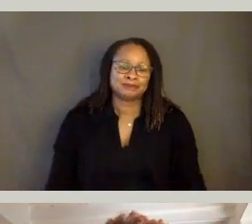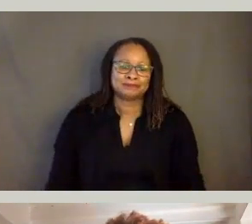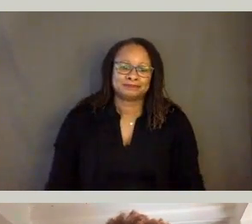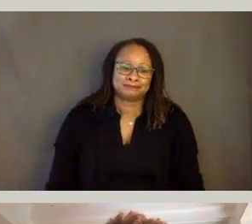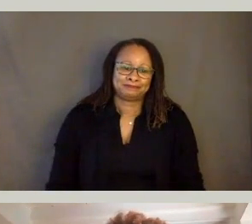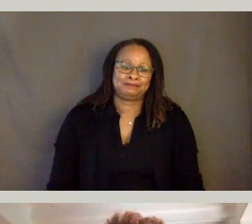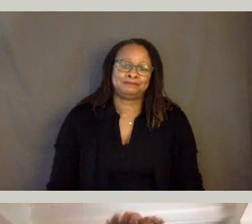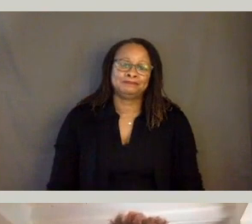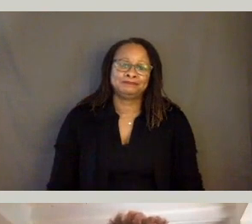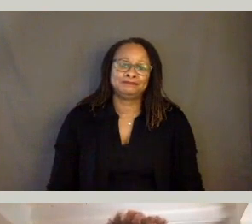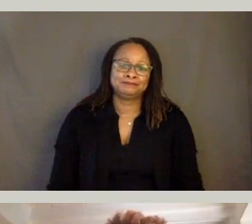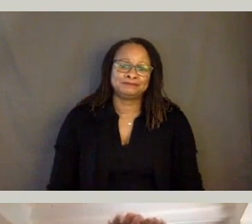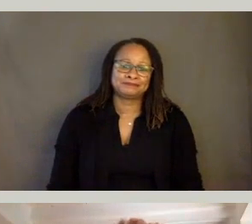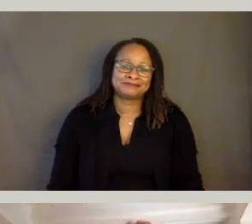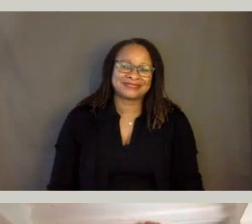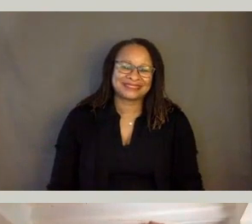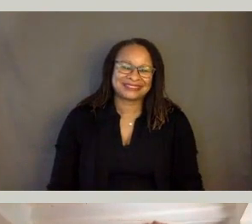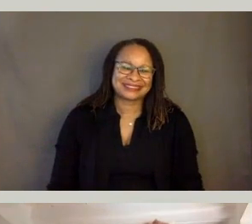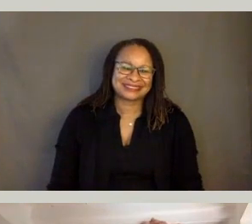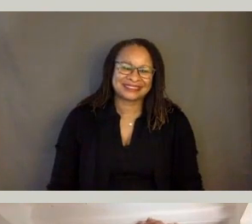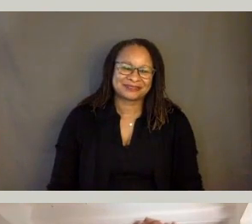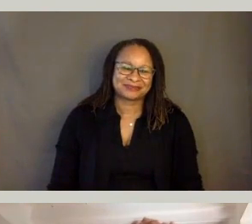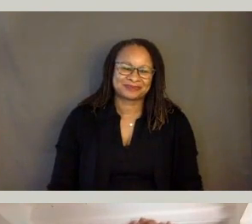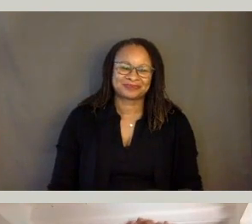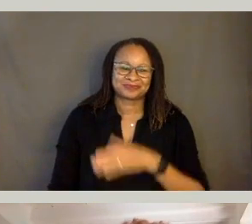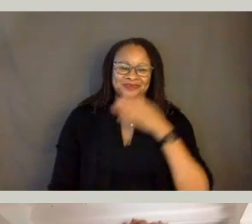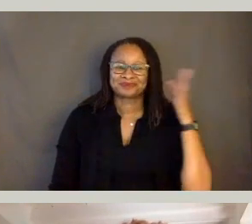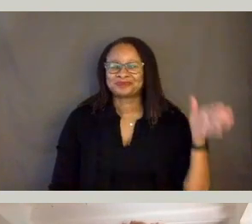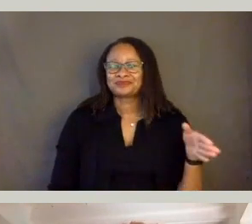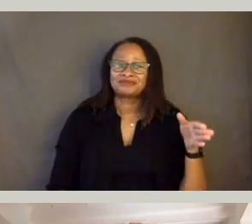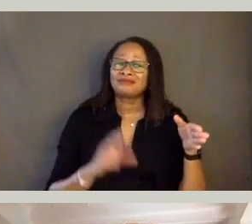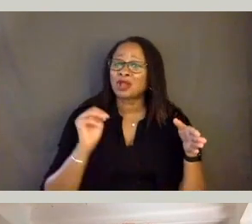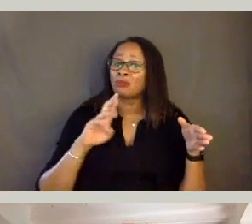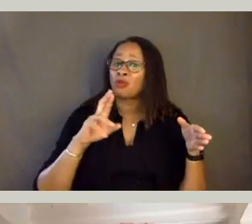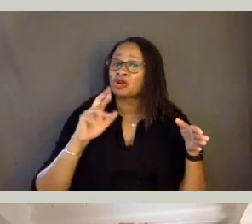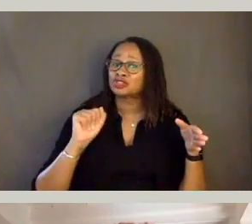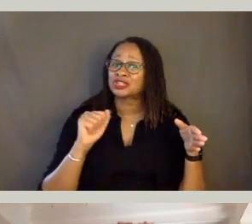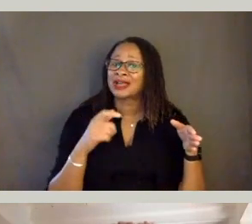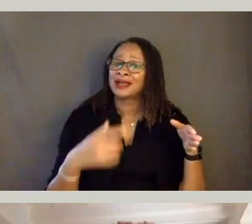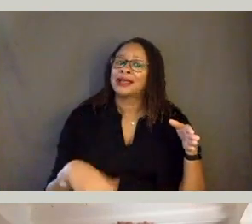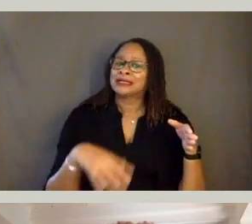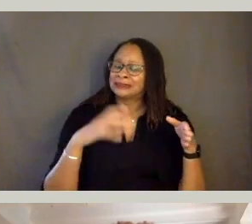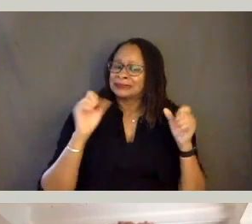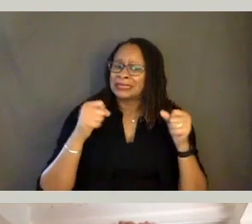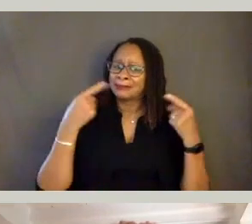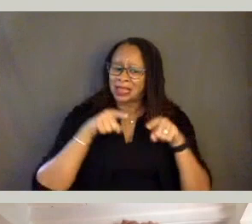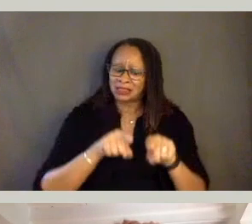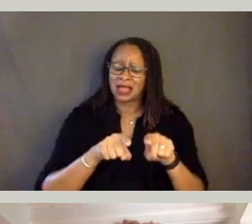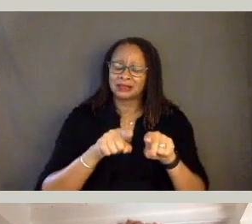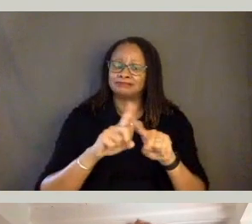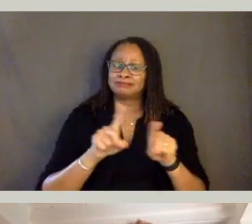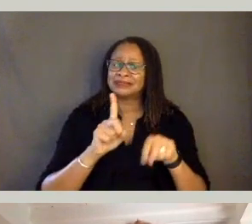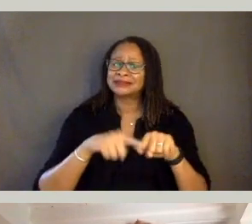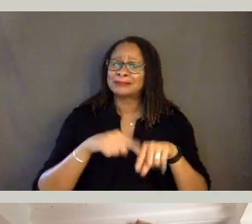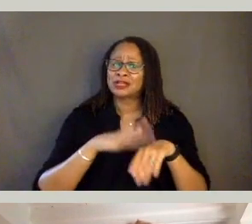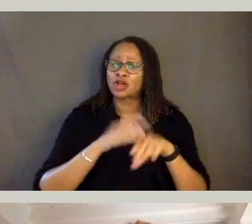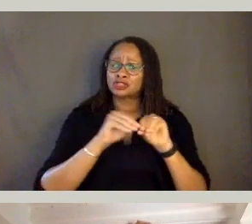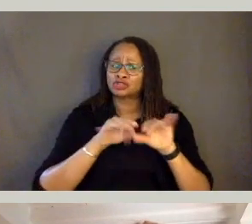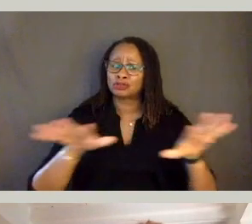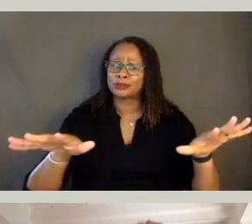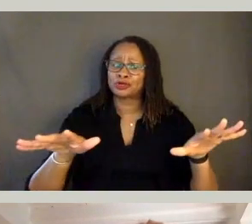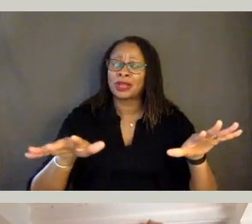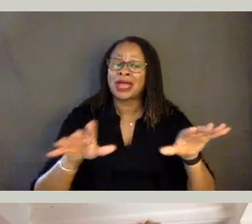Yeah, I mean, I think they can definitely be aligned. It depends very much on the distributor and what that did, how that distributor